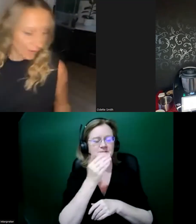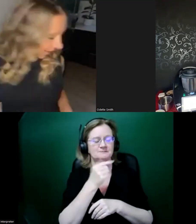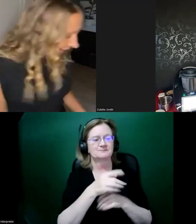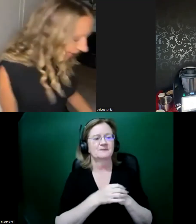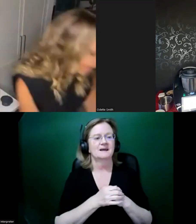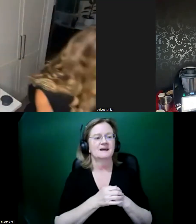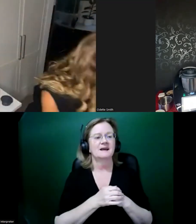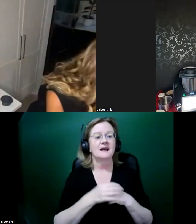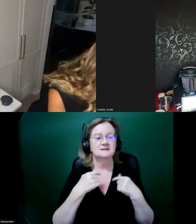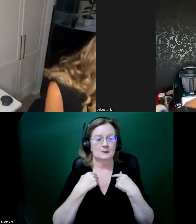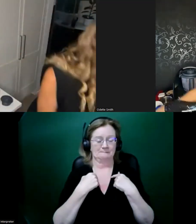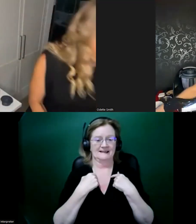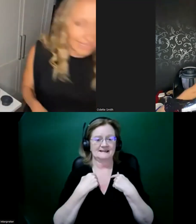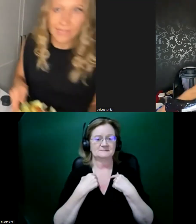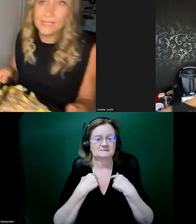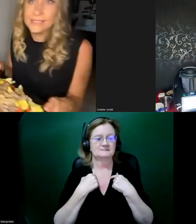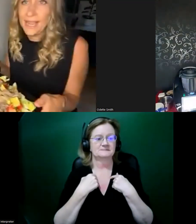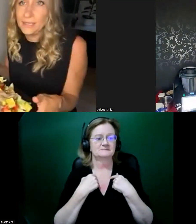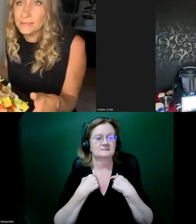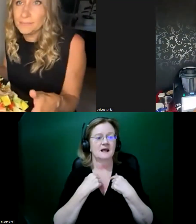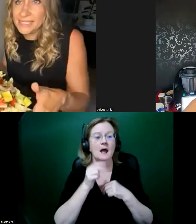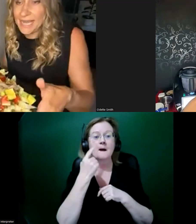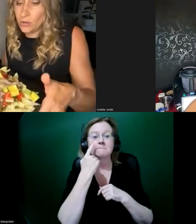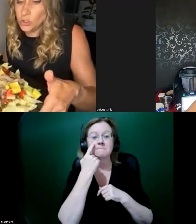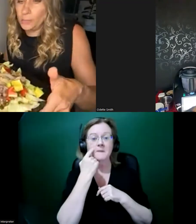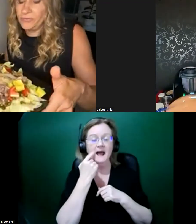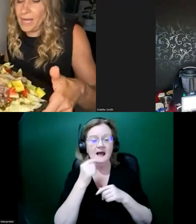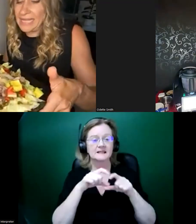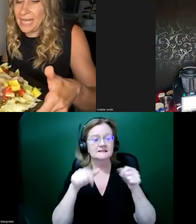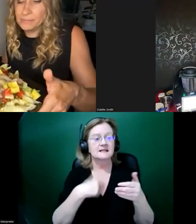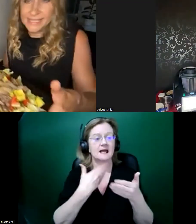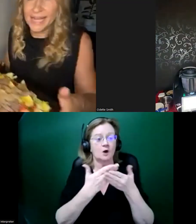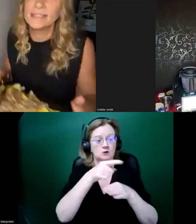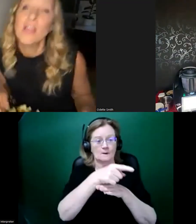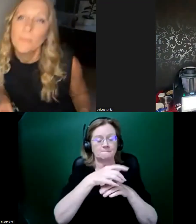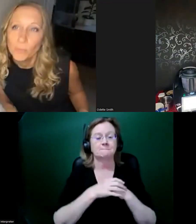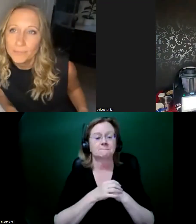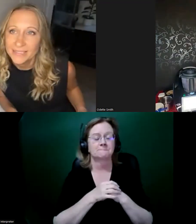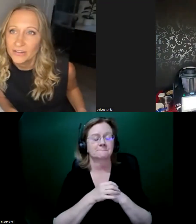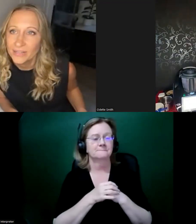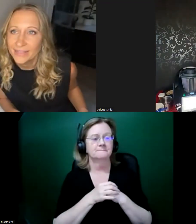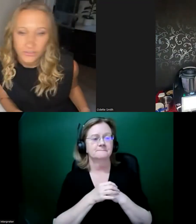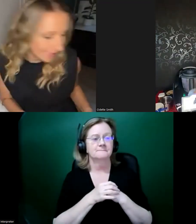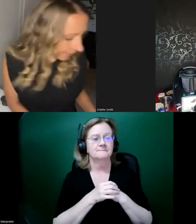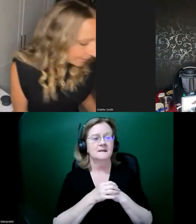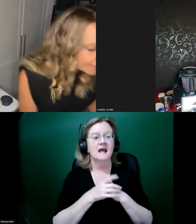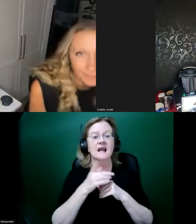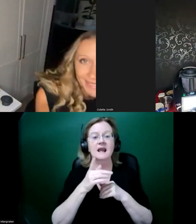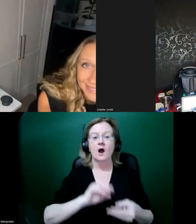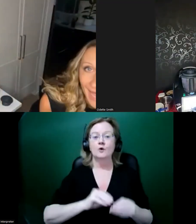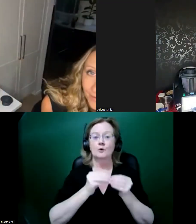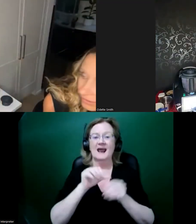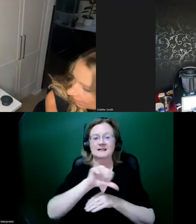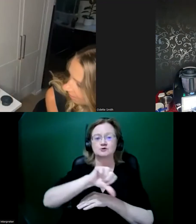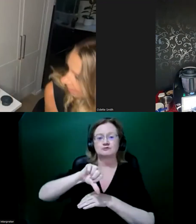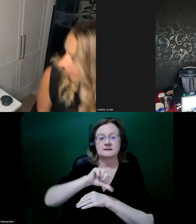So I have put my onions and my steak on top of my salad, but we're about to create the dressing because I'm nearly